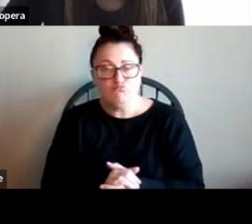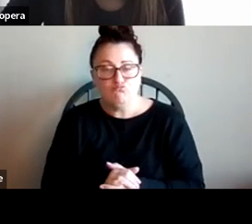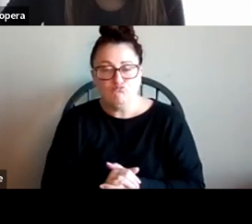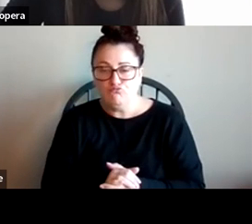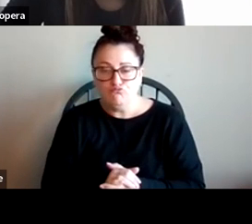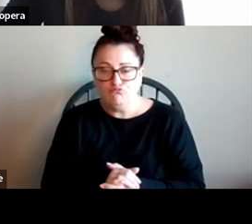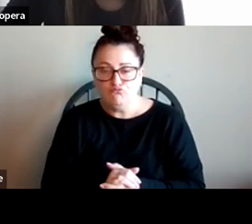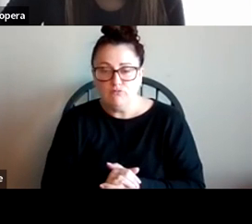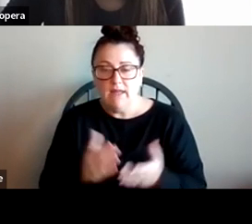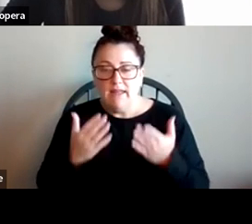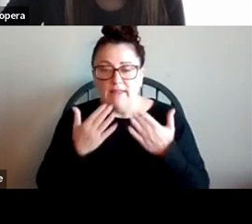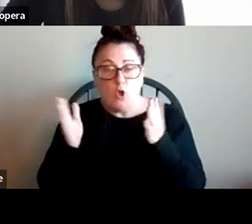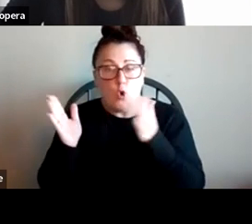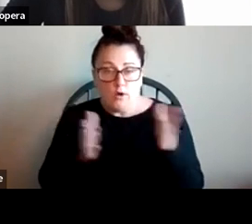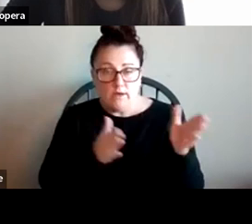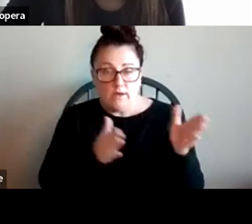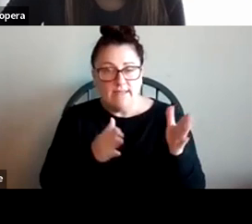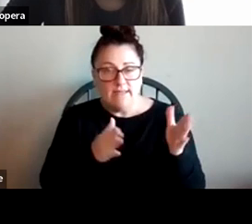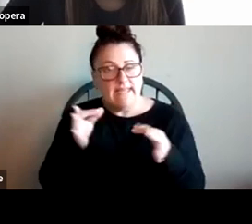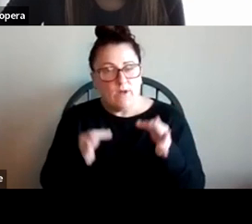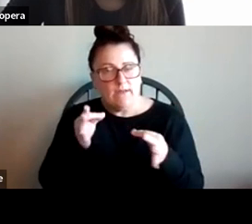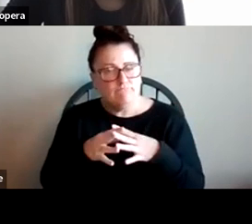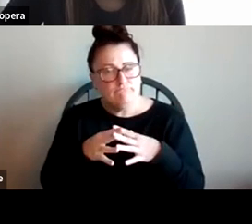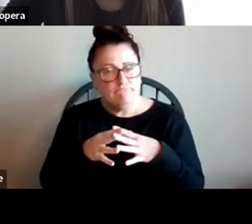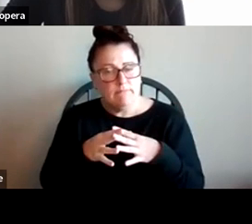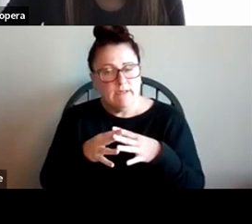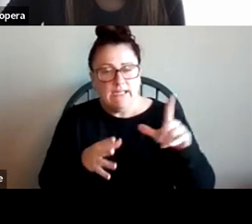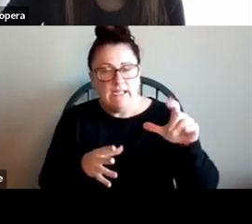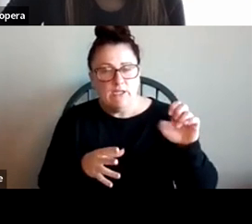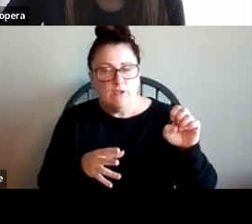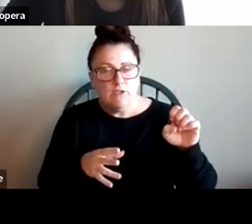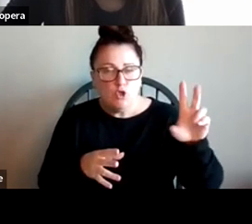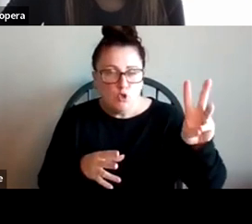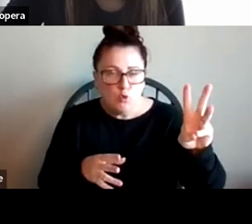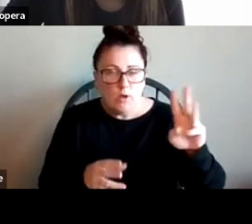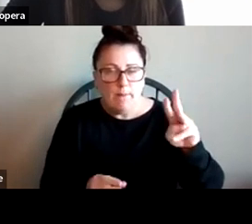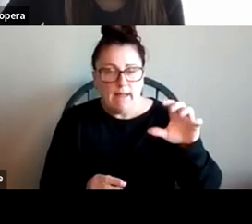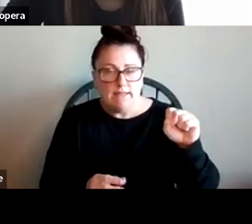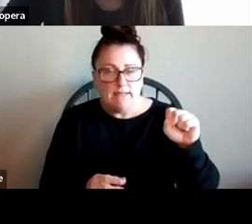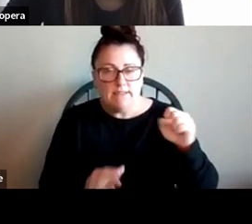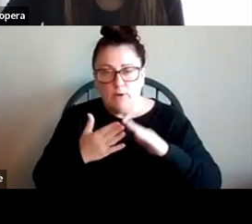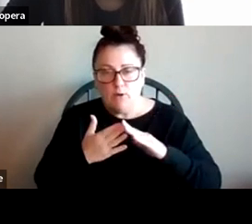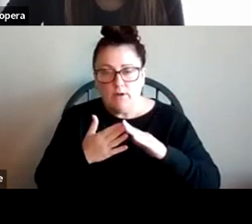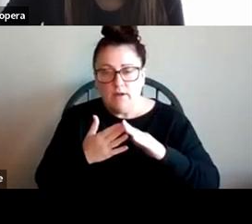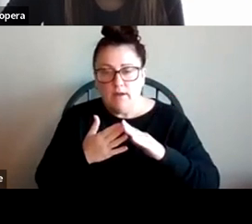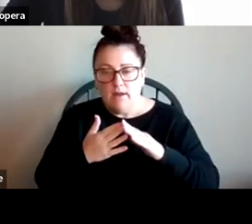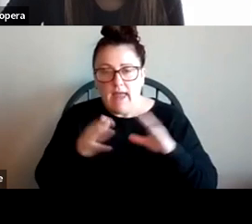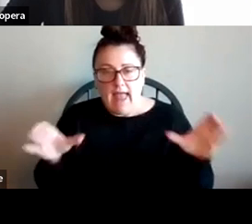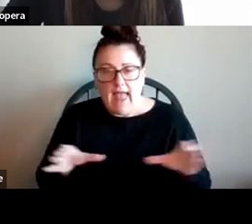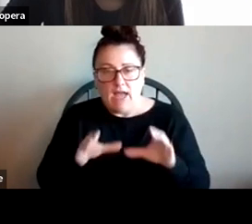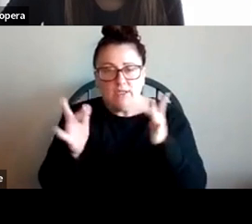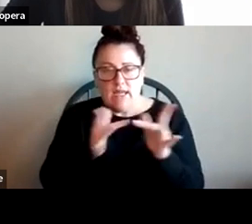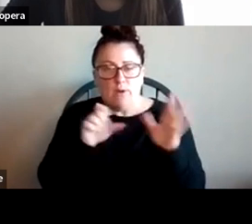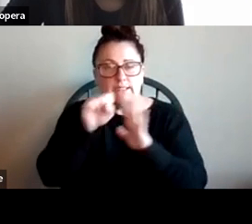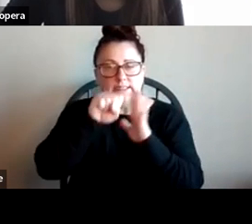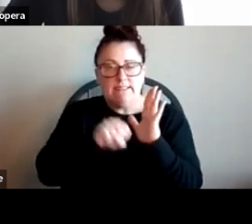Thank you for organizing this hearing. My name is Lou Finfer. I'm with the Massachusetts Communities Action Network, which is a